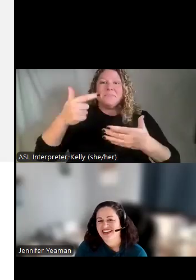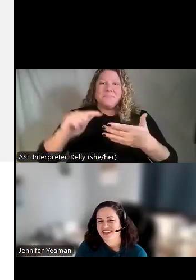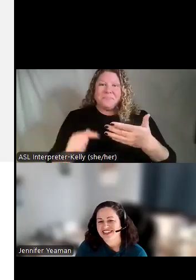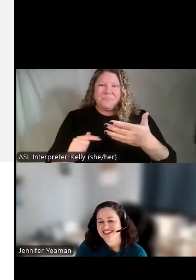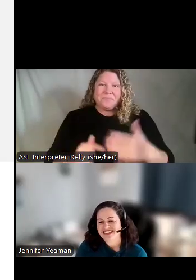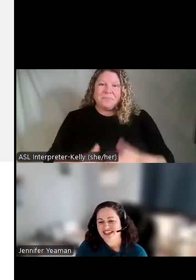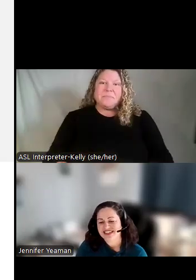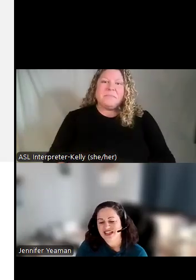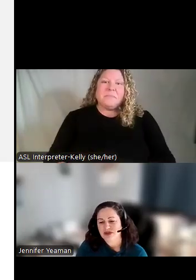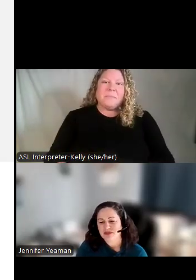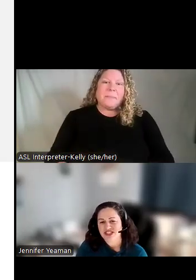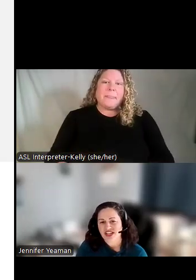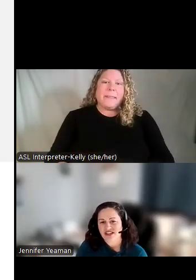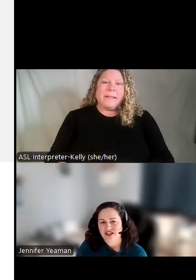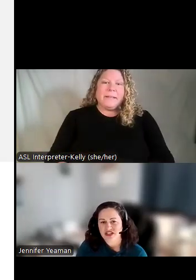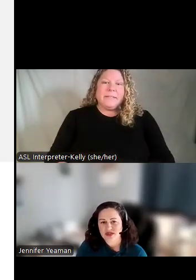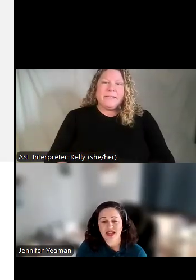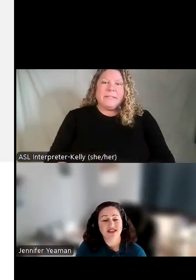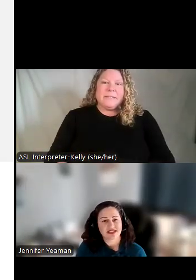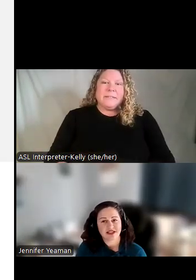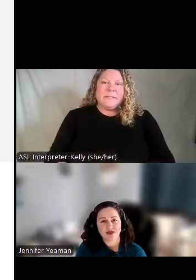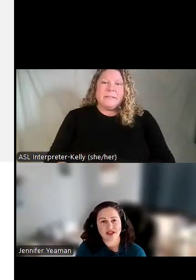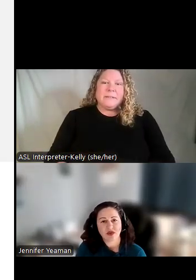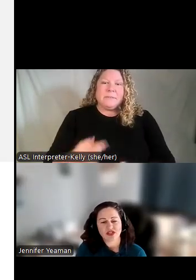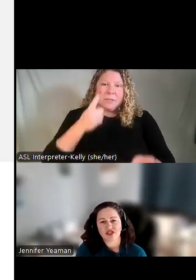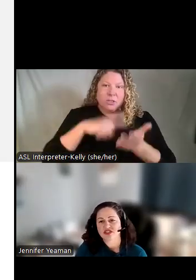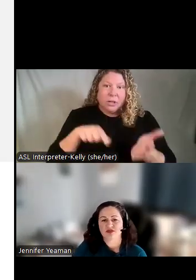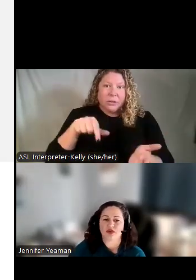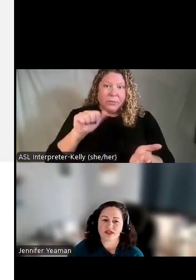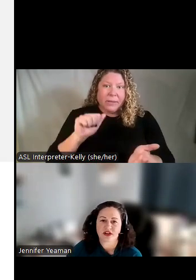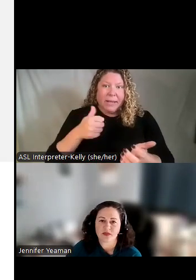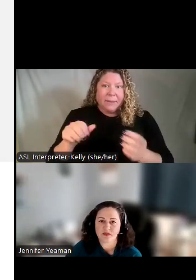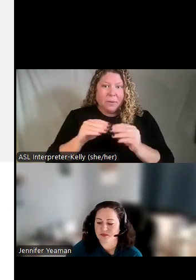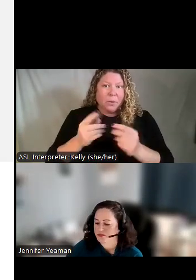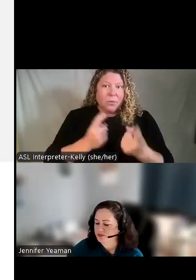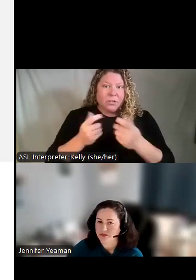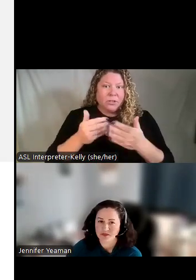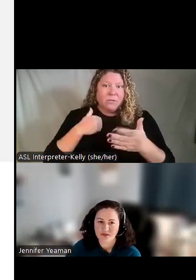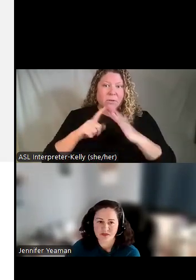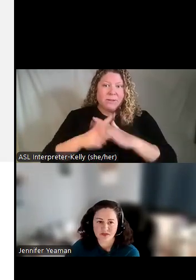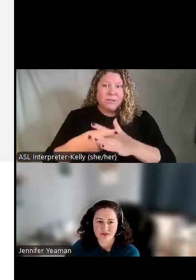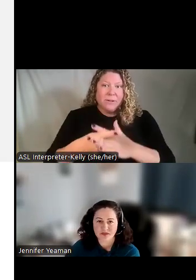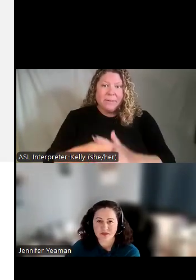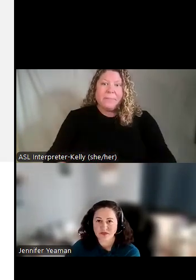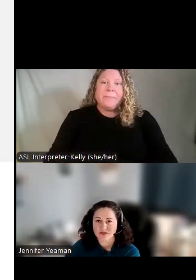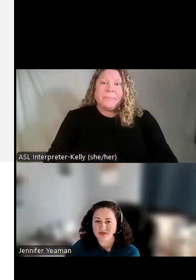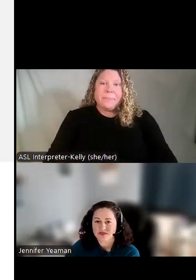activity. I'm going to just take a moment to check a Q&A to see if there's any questions before we start.